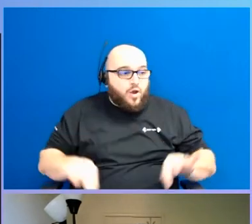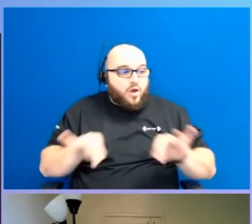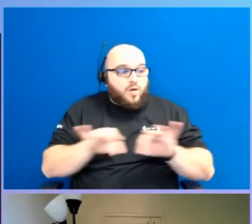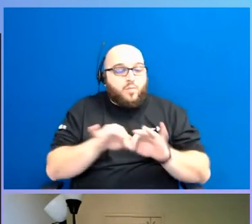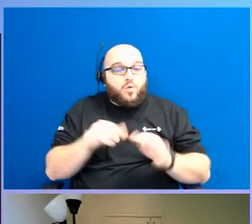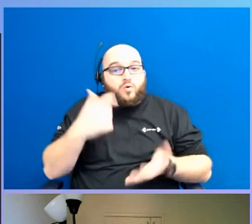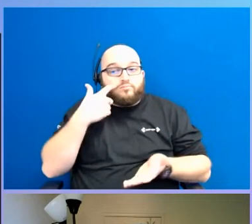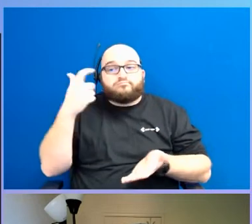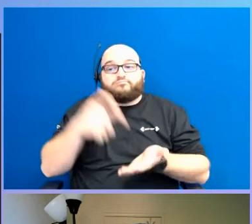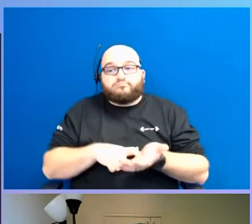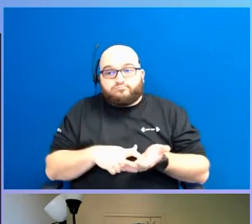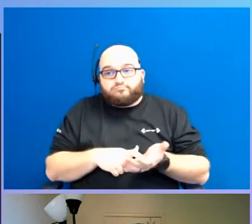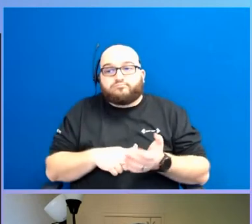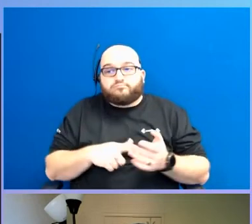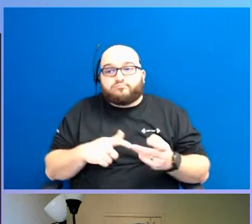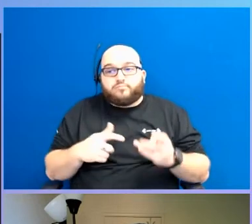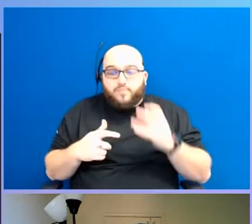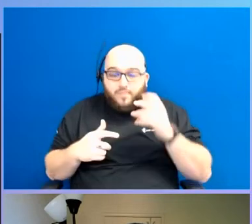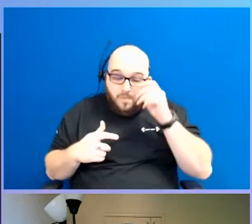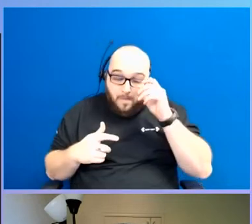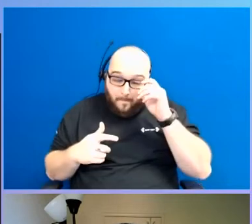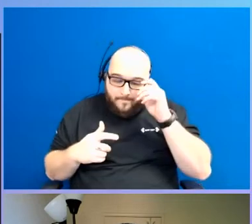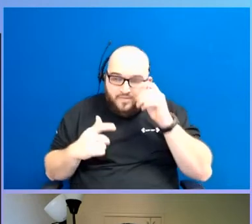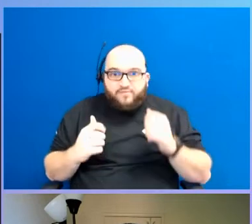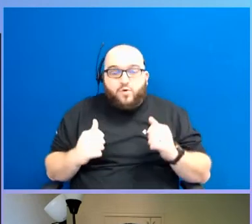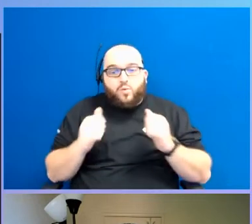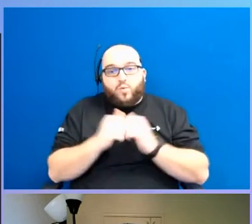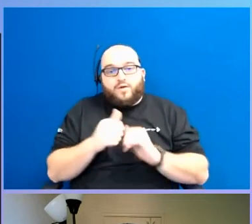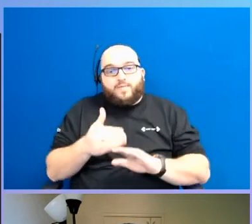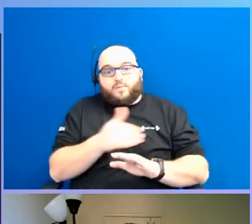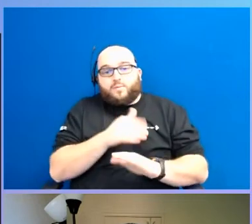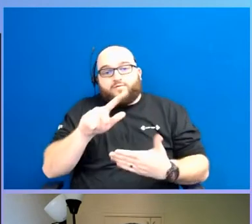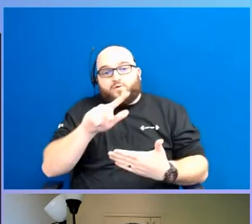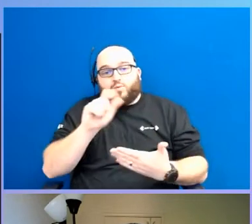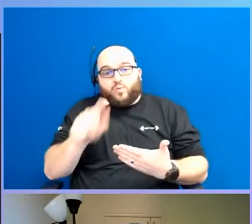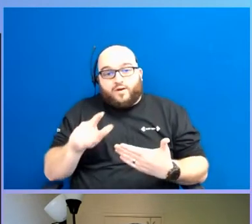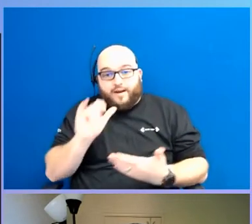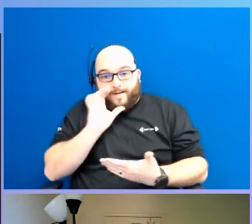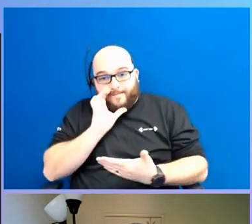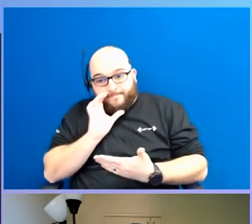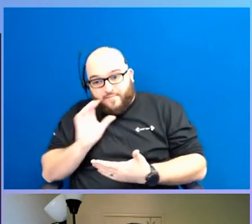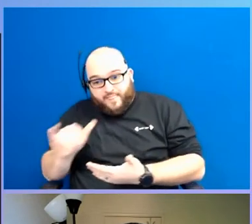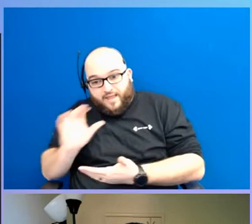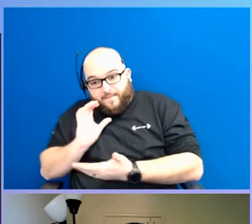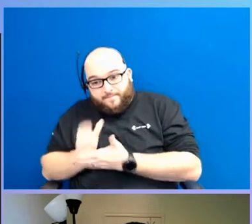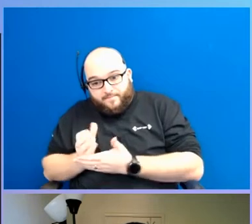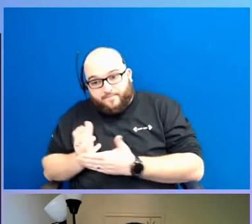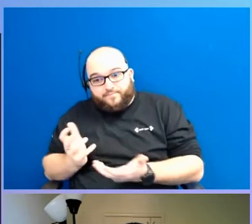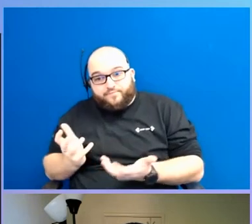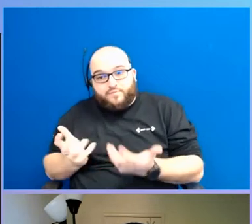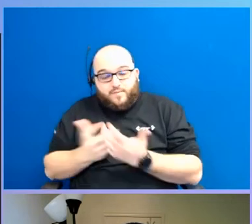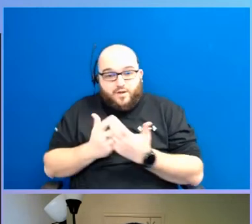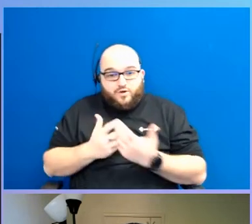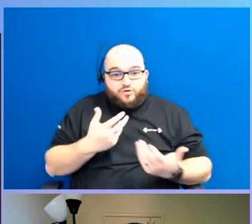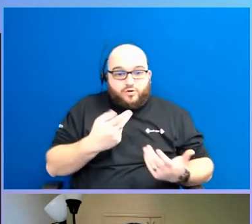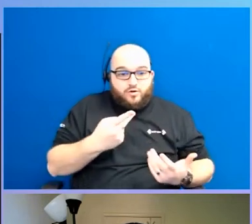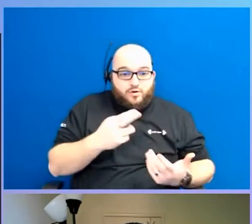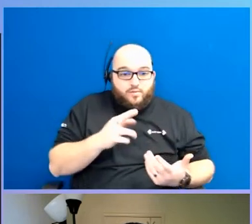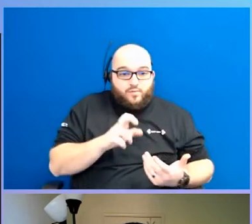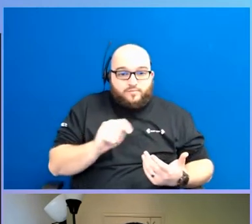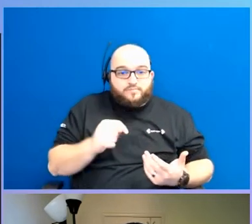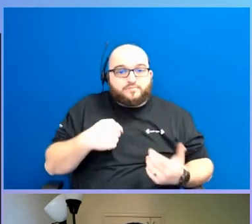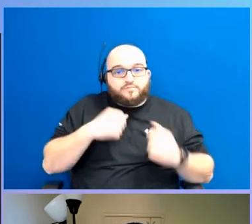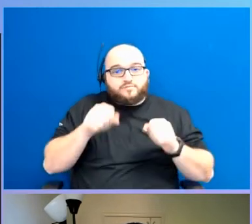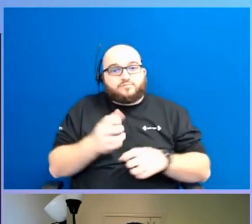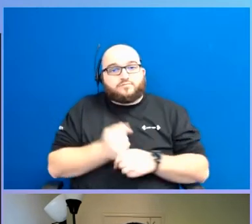even with the previous question of does the image match the prompt, we can get 4 images that match the